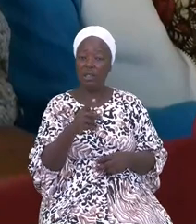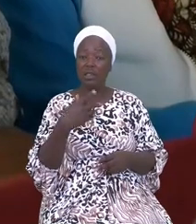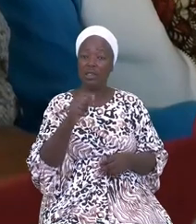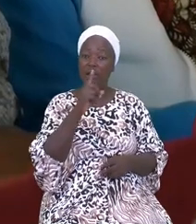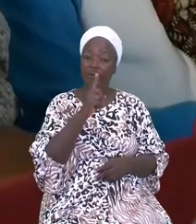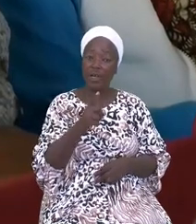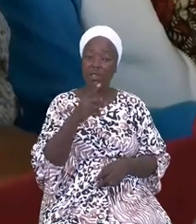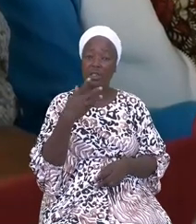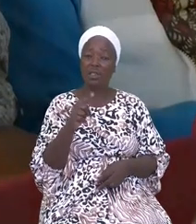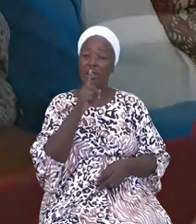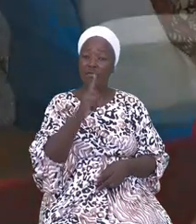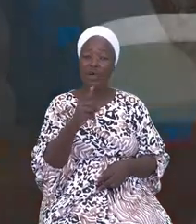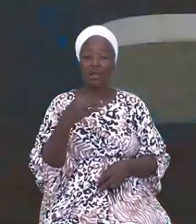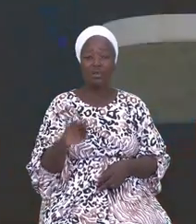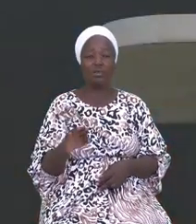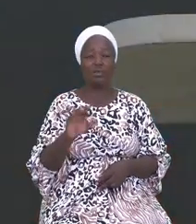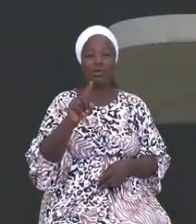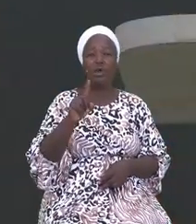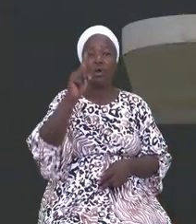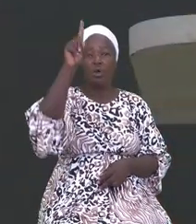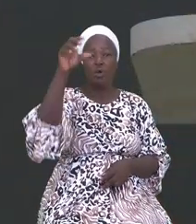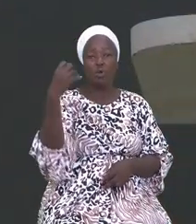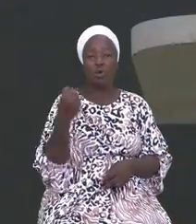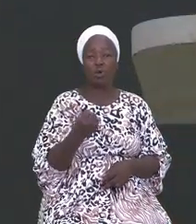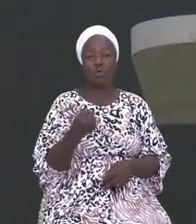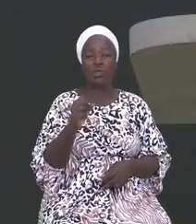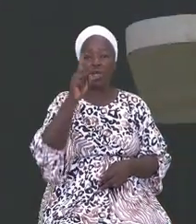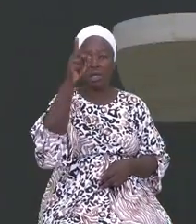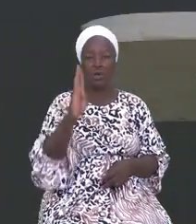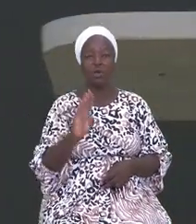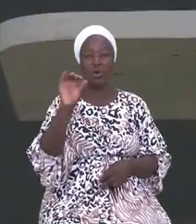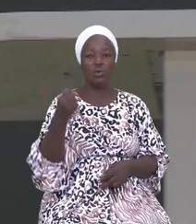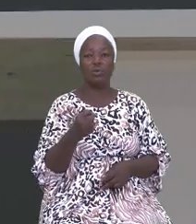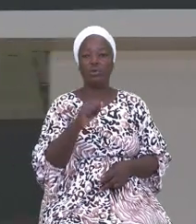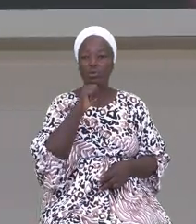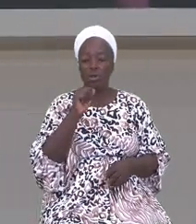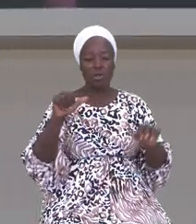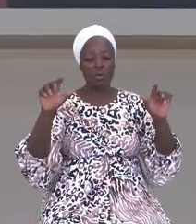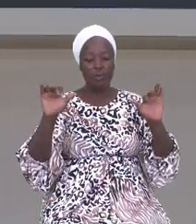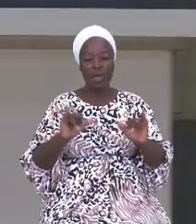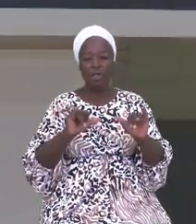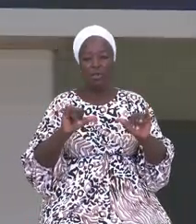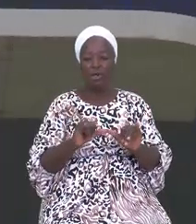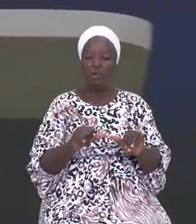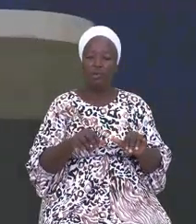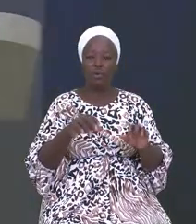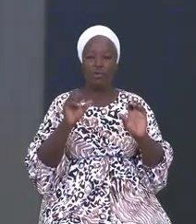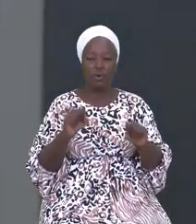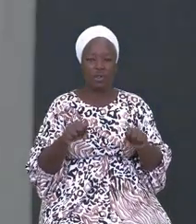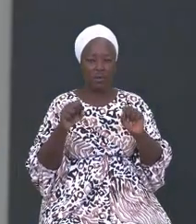The fact of God's immeasurable possibilities. We're looking at Jeremiah